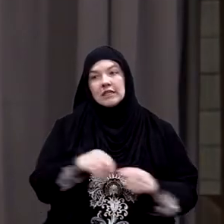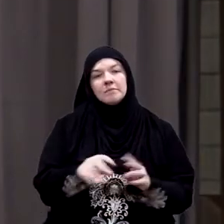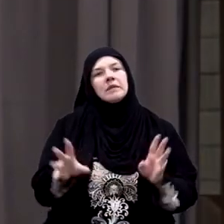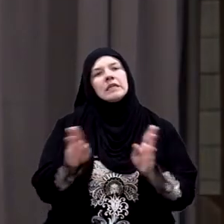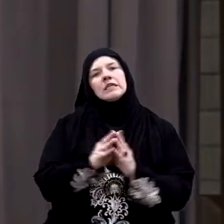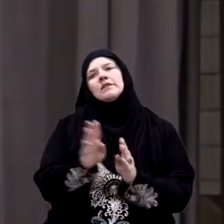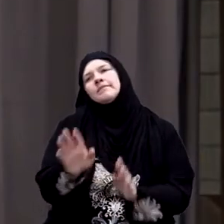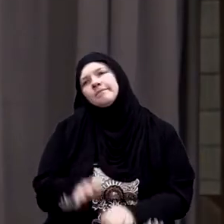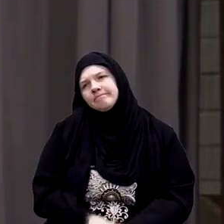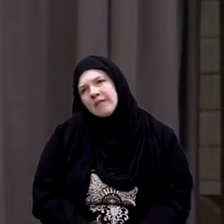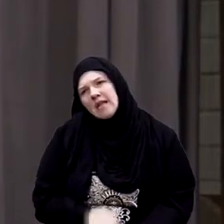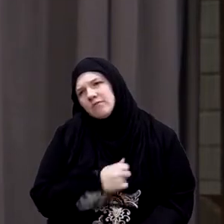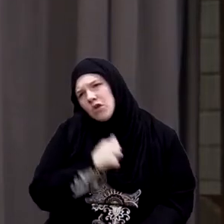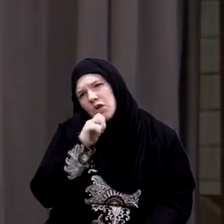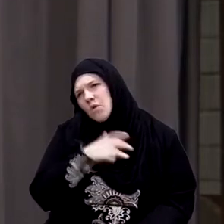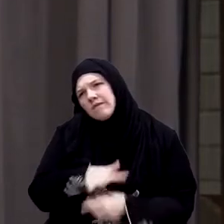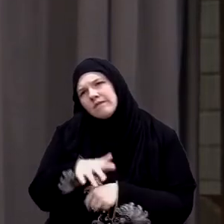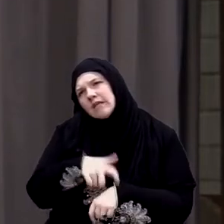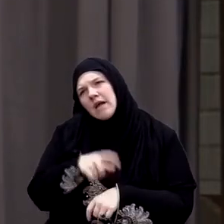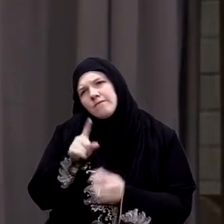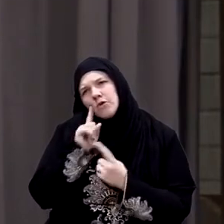meeting, I don't have time for you.